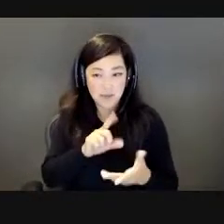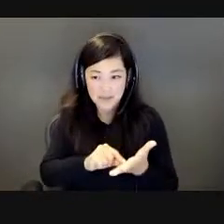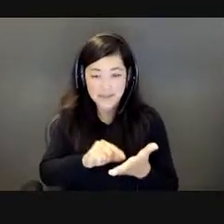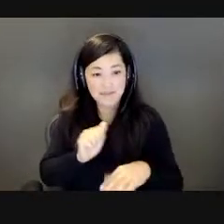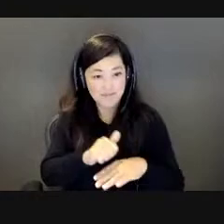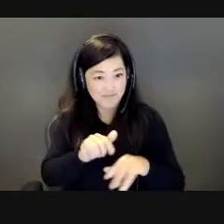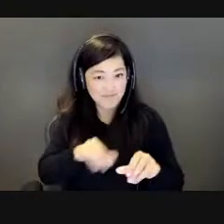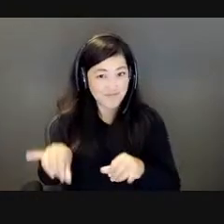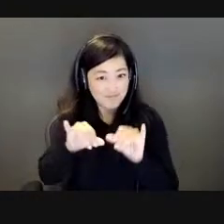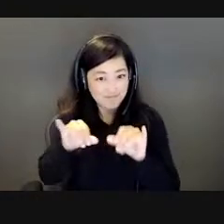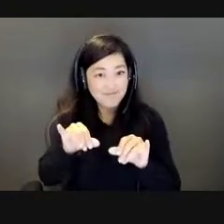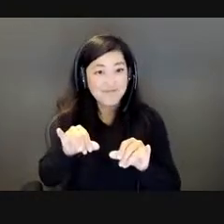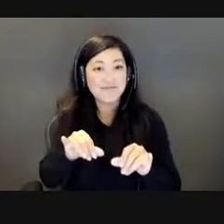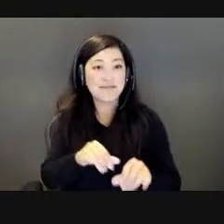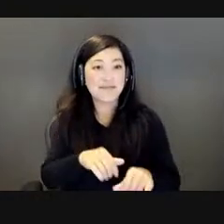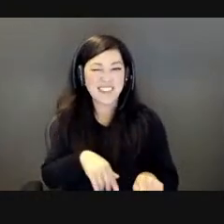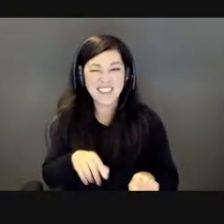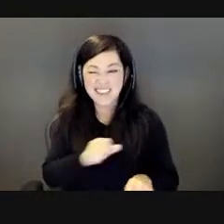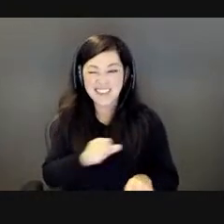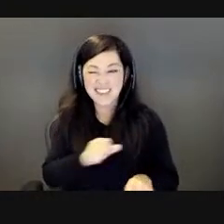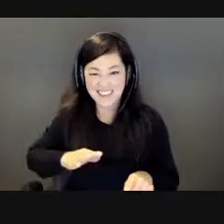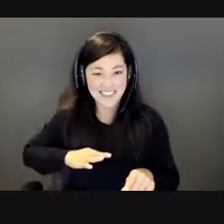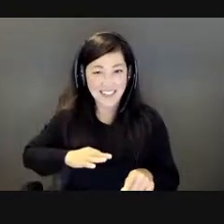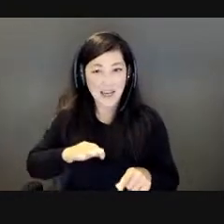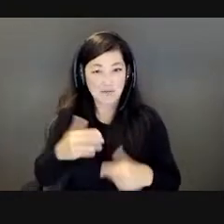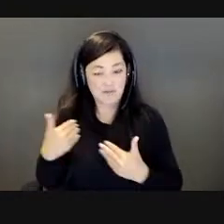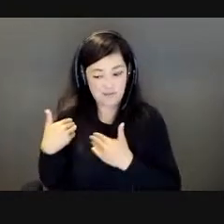Accessibility Standards Canada staff are responsible for that.